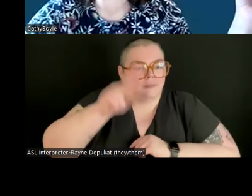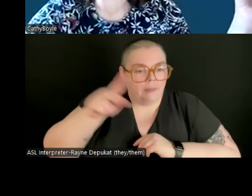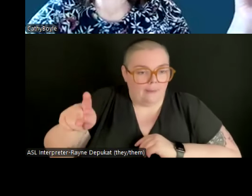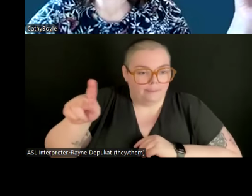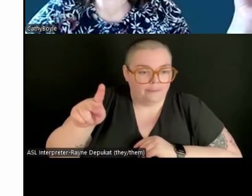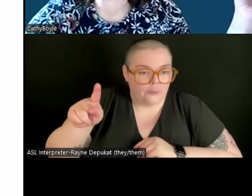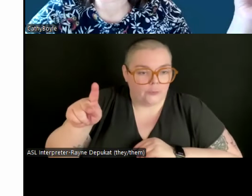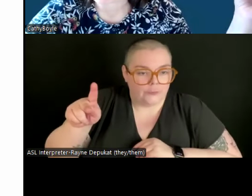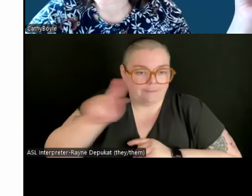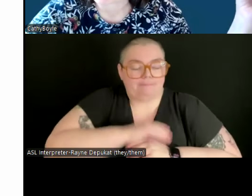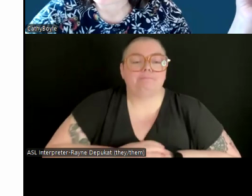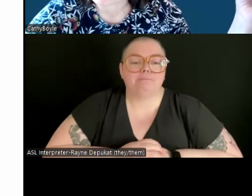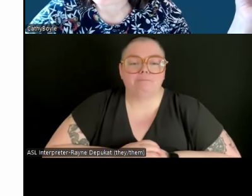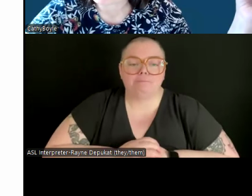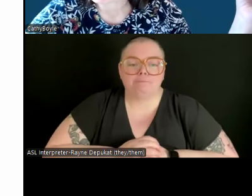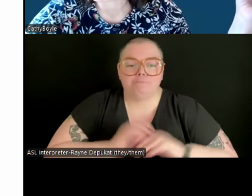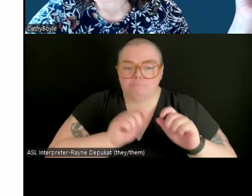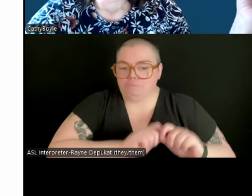I will share my screen.